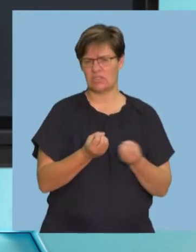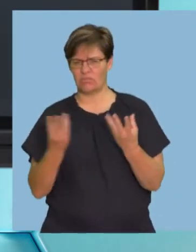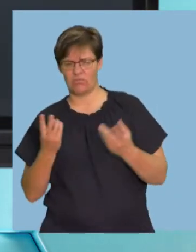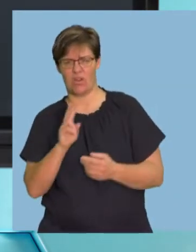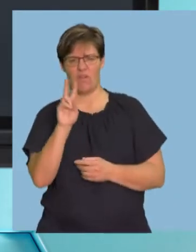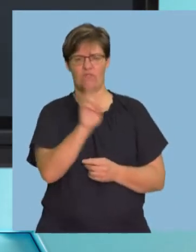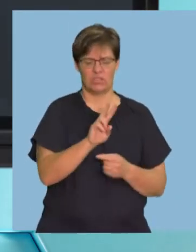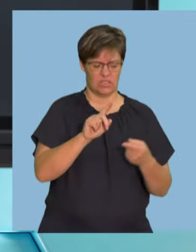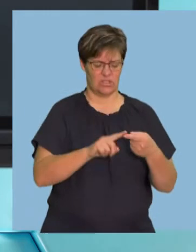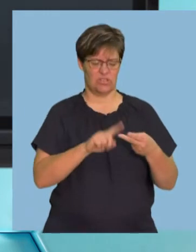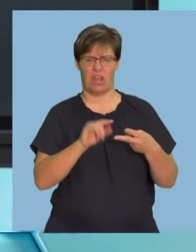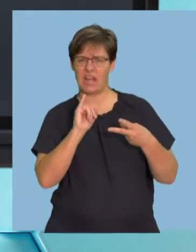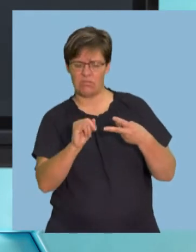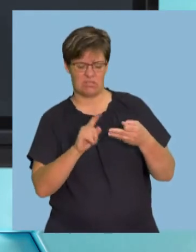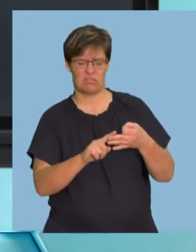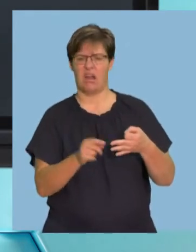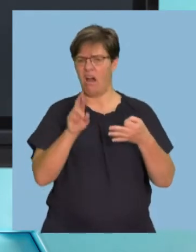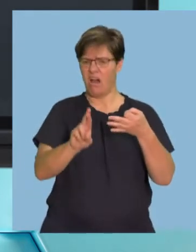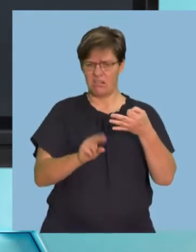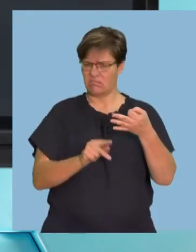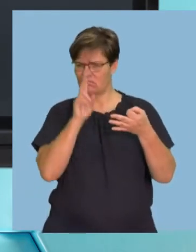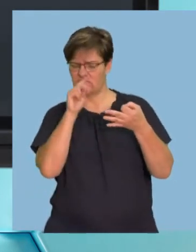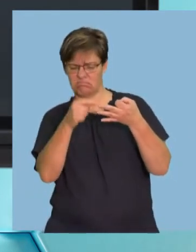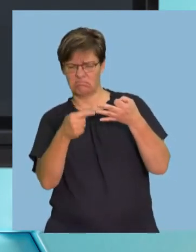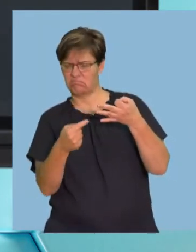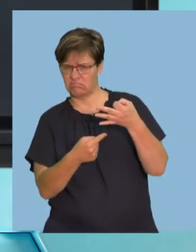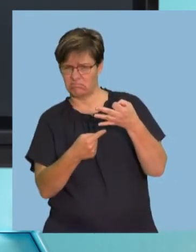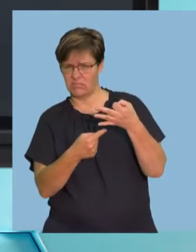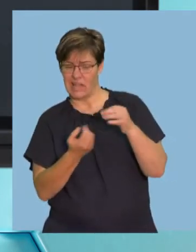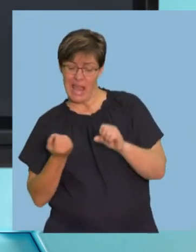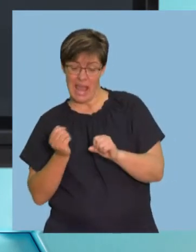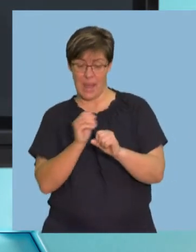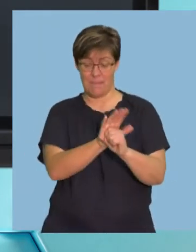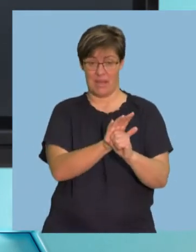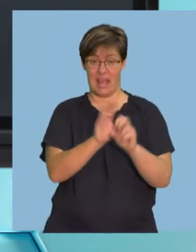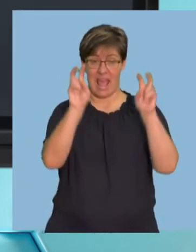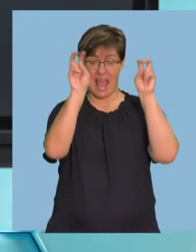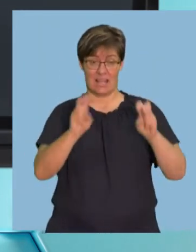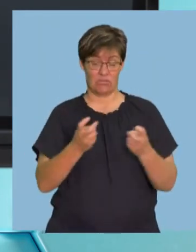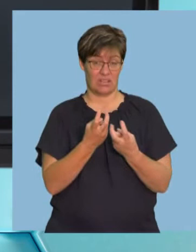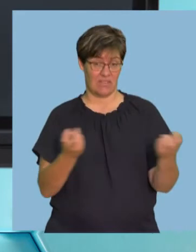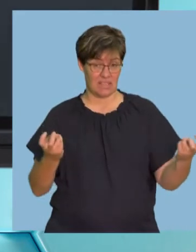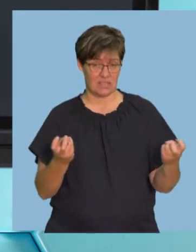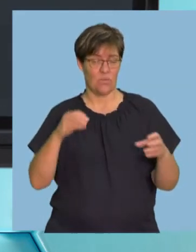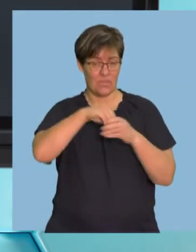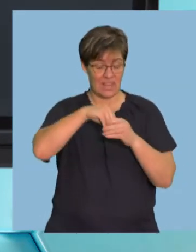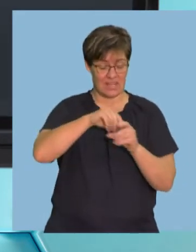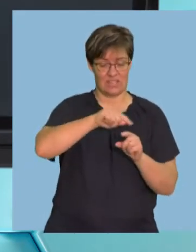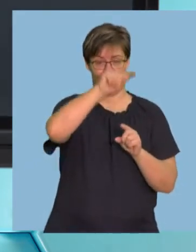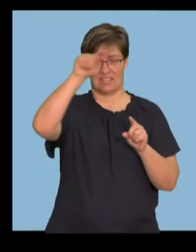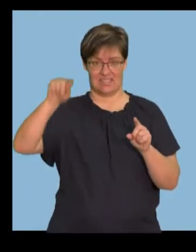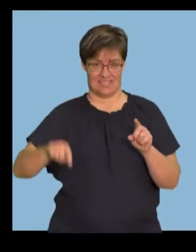voltage, current, and resistance, how exactly they impact the power of an electrical device in a circuit, okay?